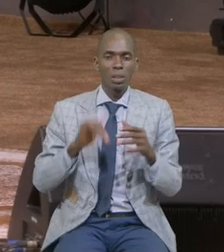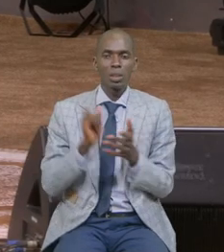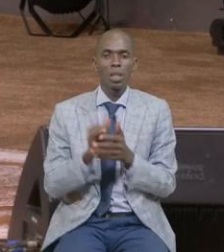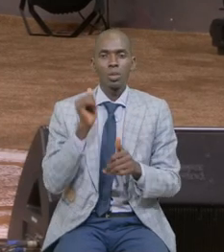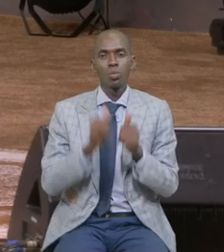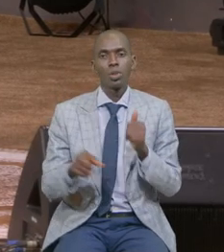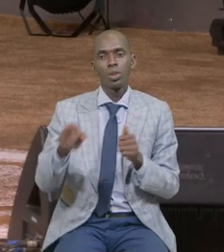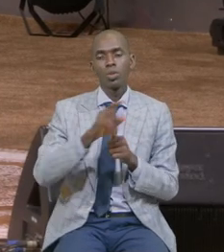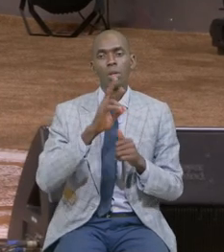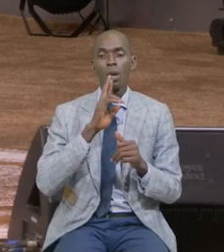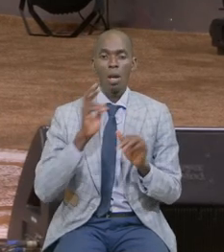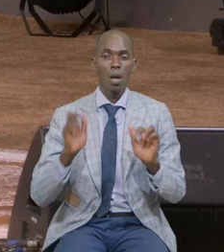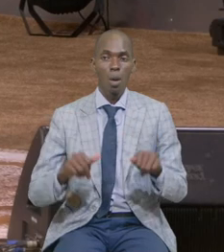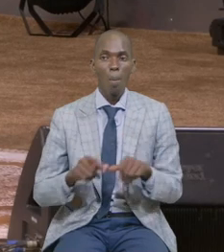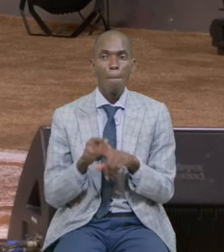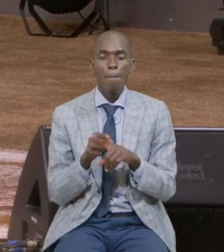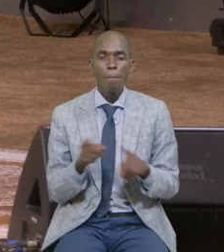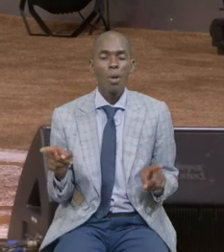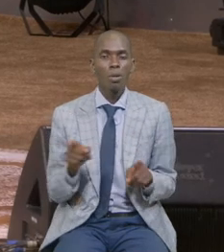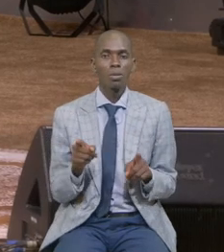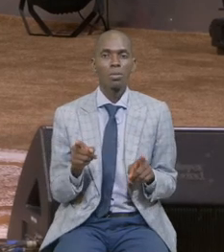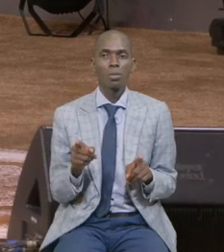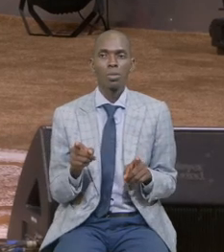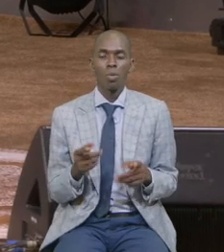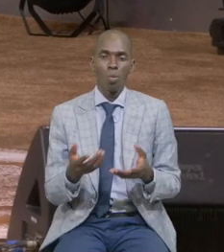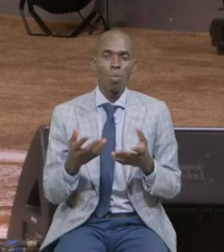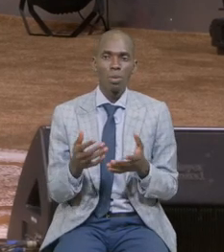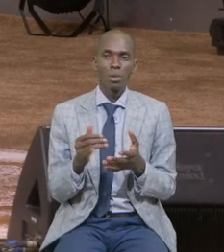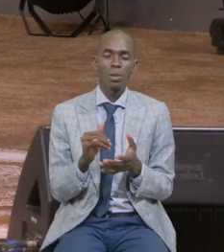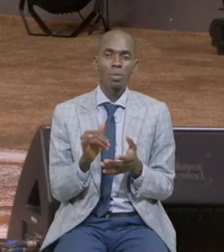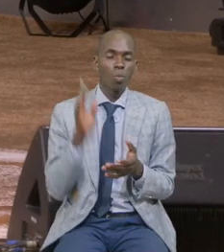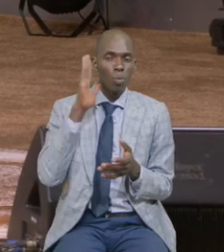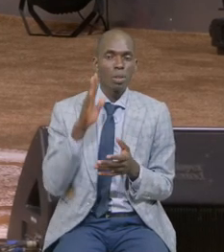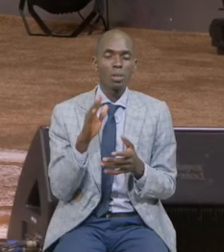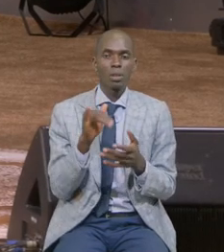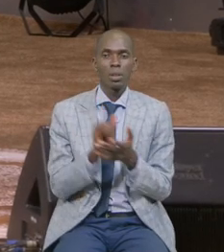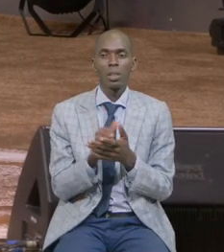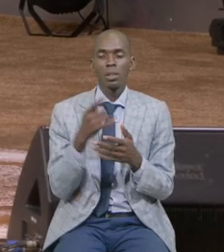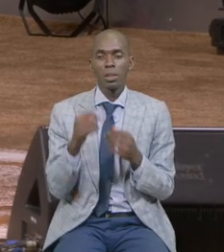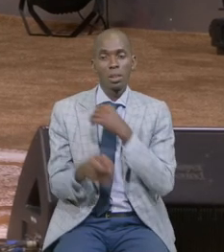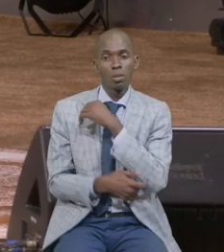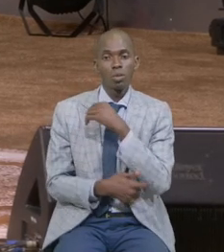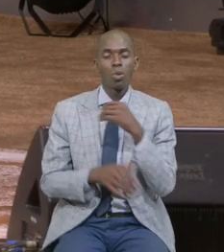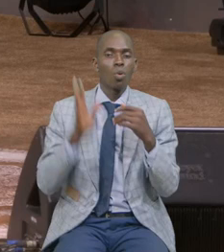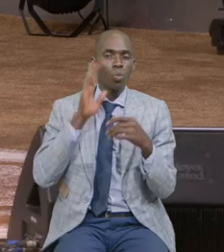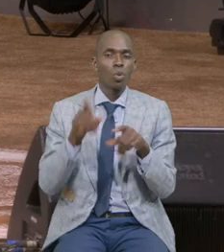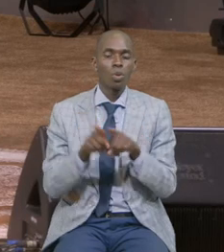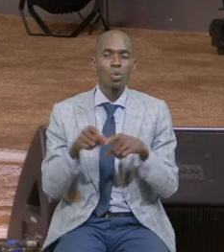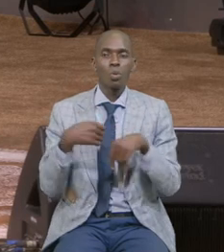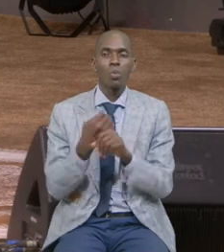but will with the Temptation also make a way to escape